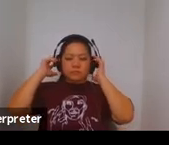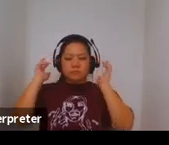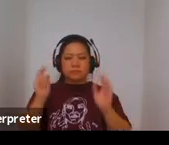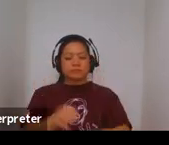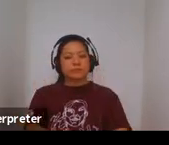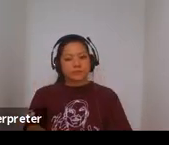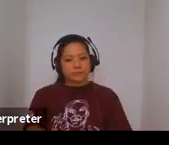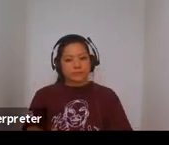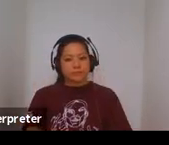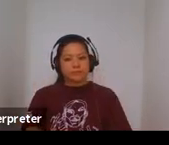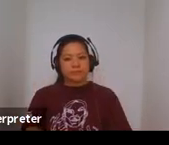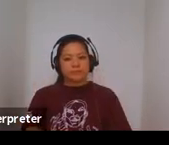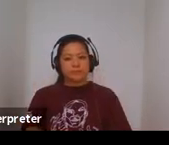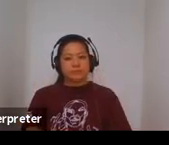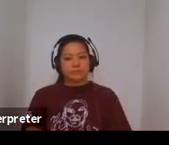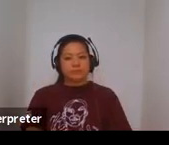Oh, I see something from Lourdes.